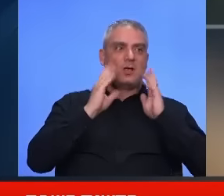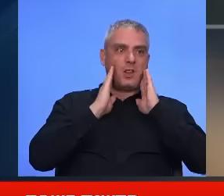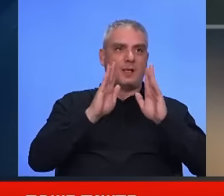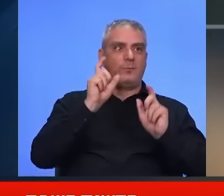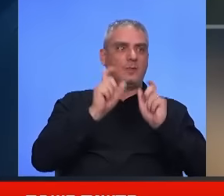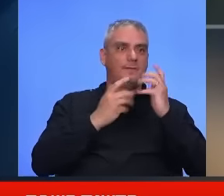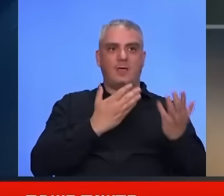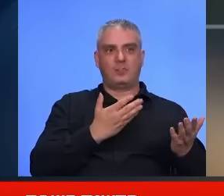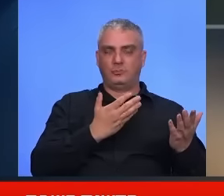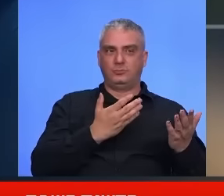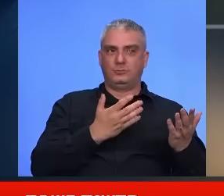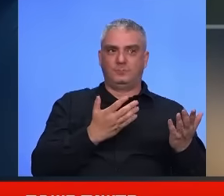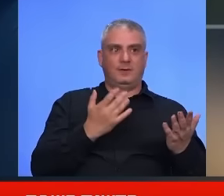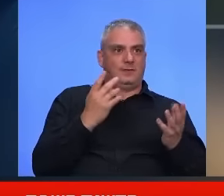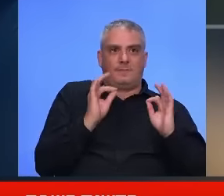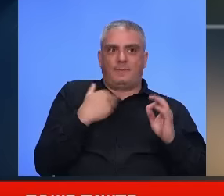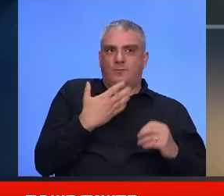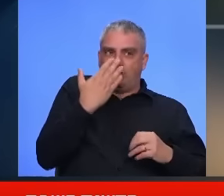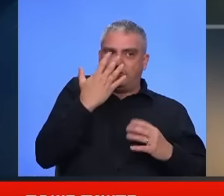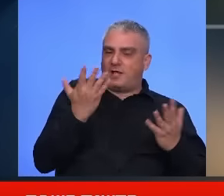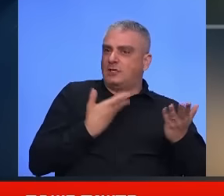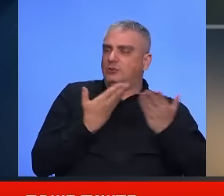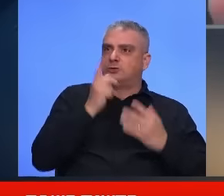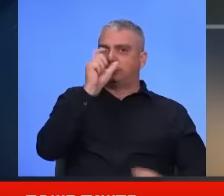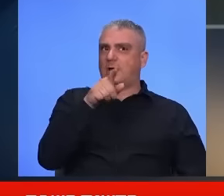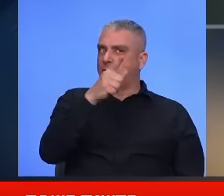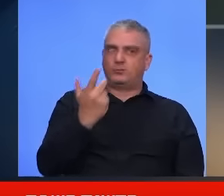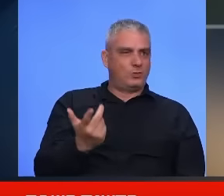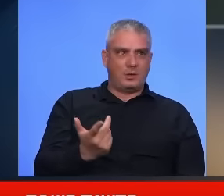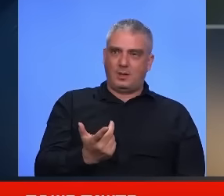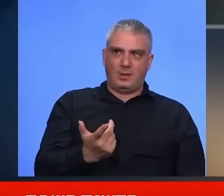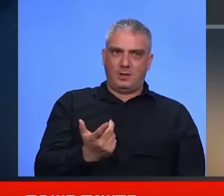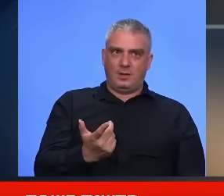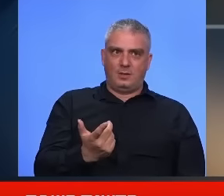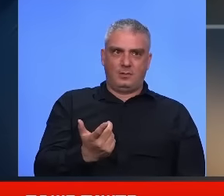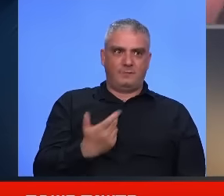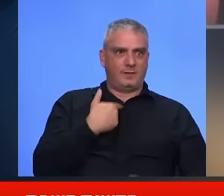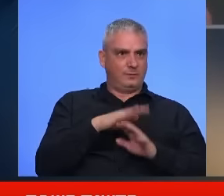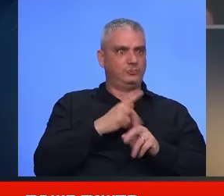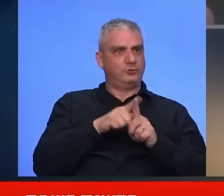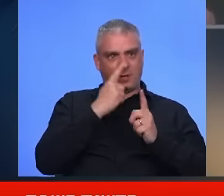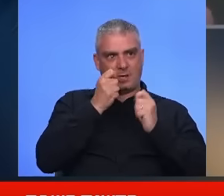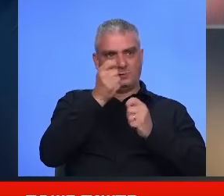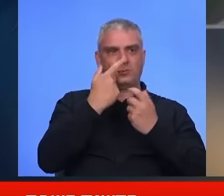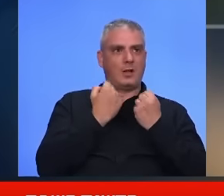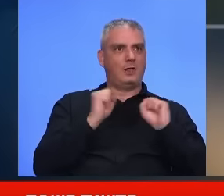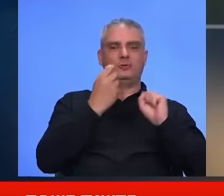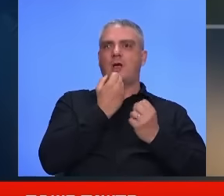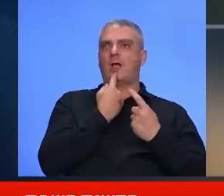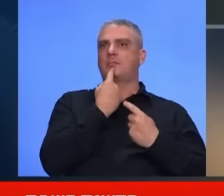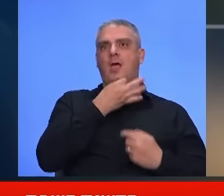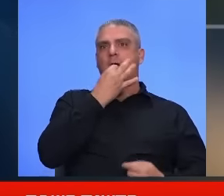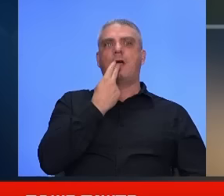humanity. And this, I'm just really disappointed at the way we've treated her, and it feels like we've pushed her into having to make